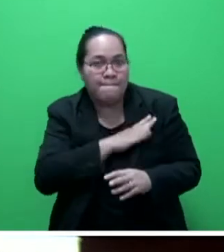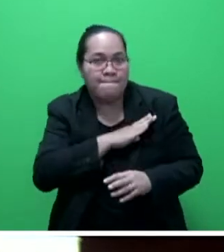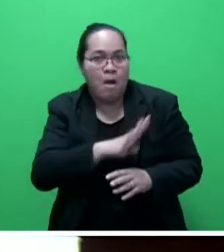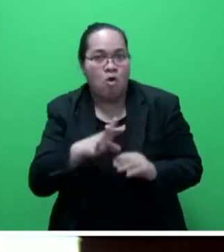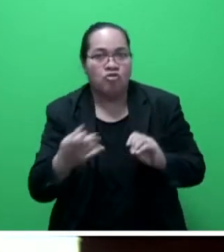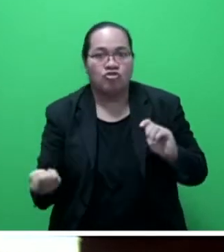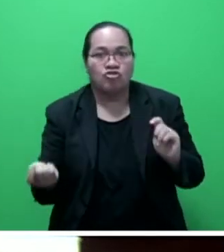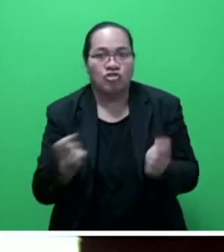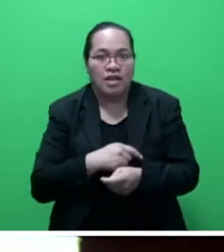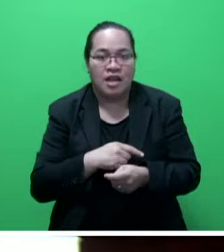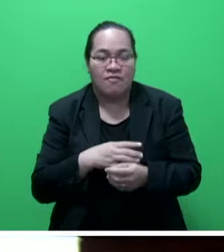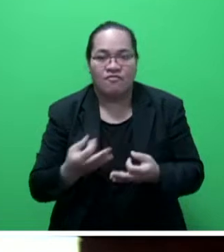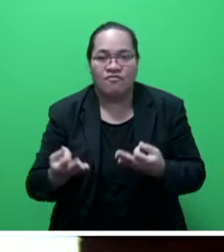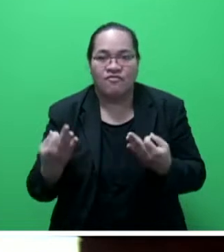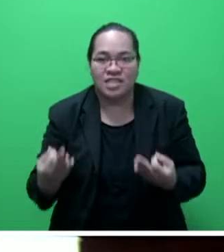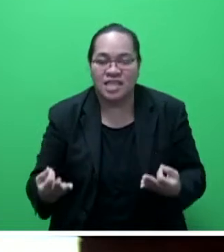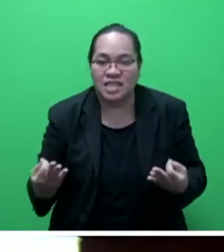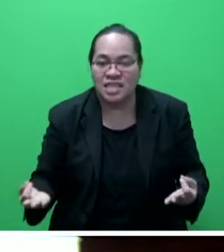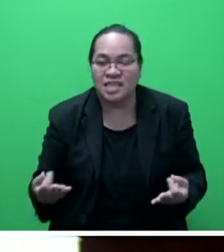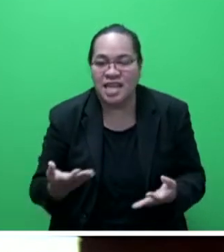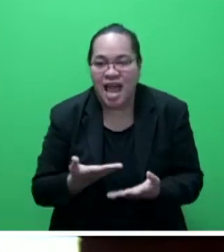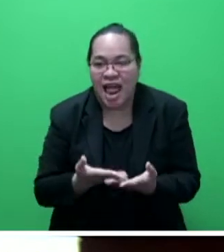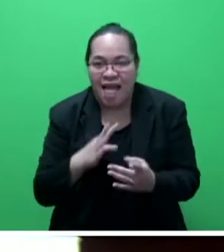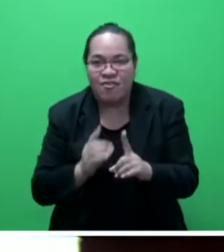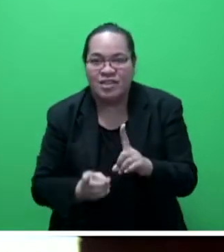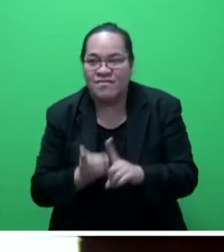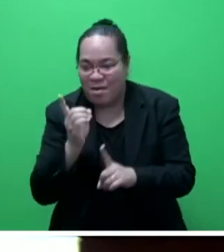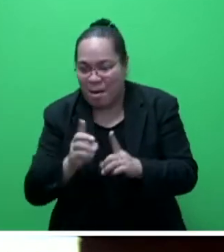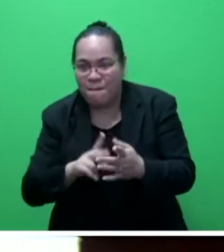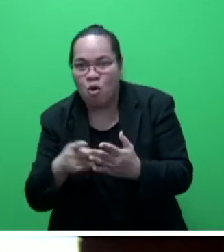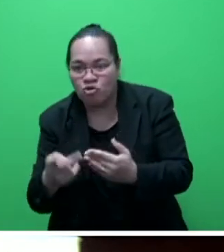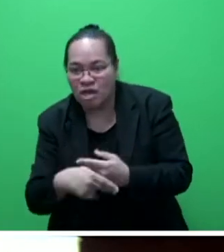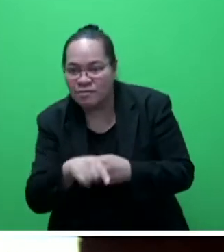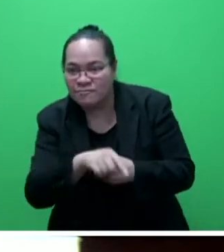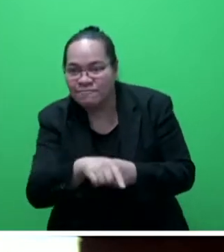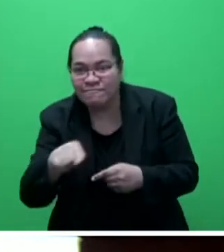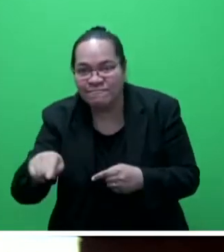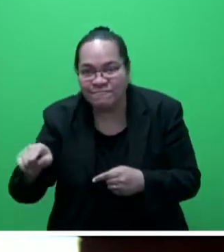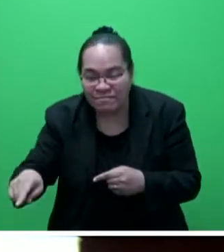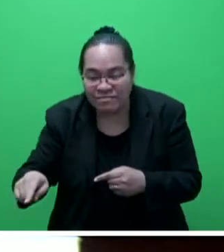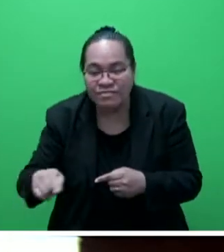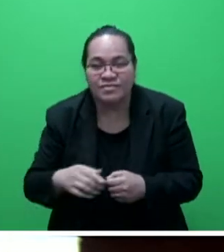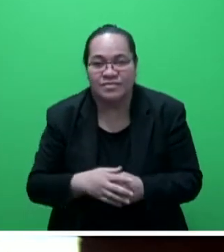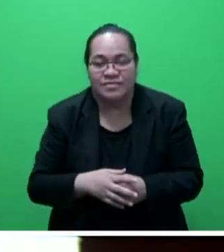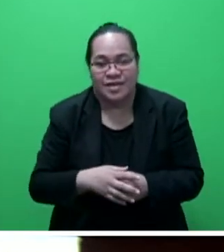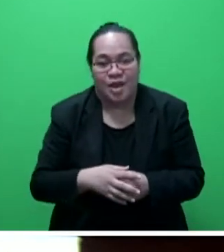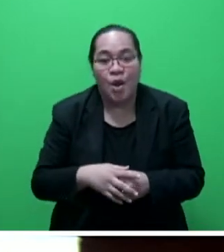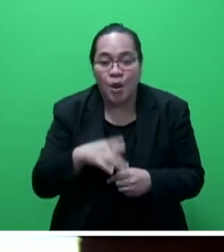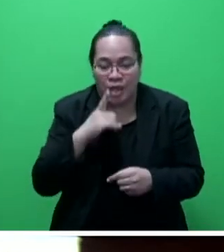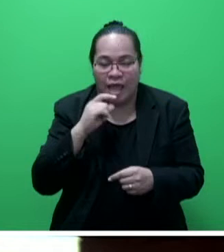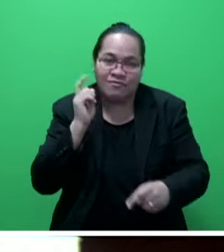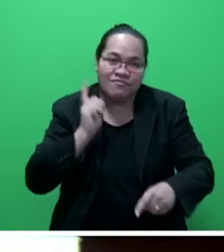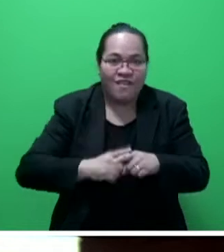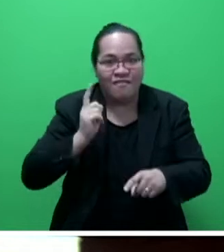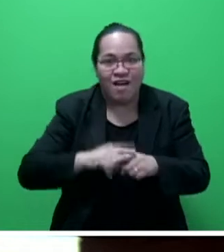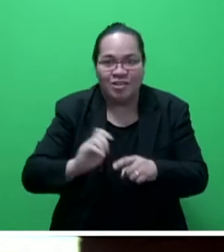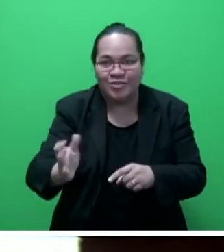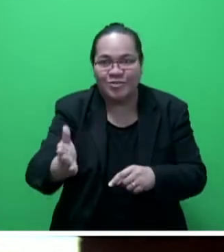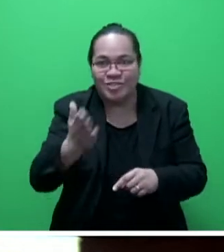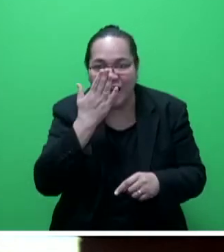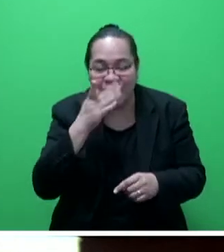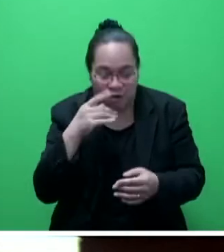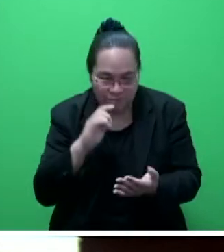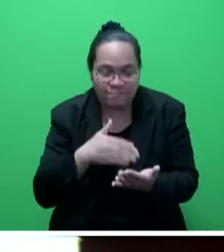the facilitating of development projects so that we get quick results in the